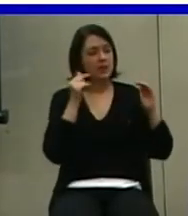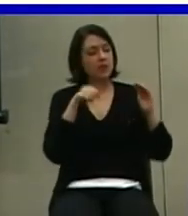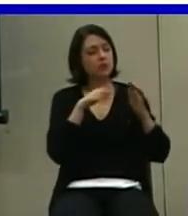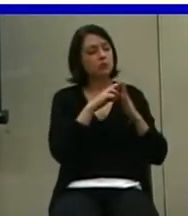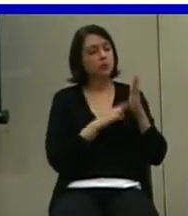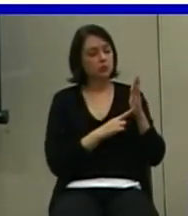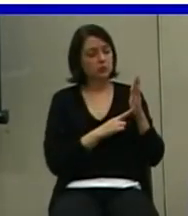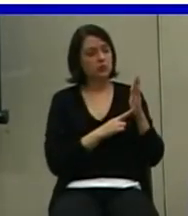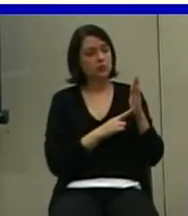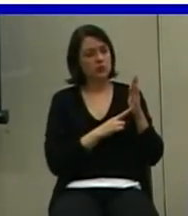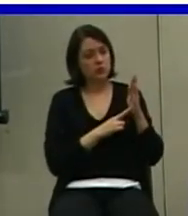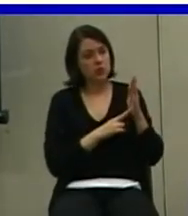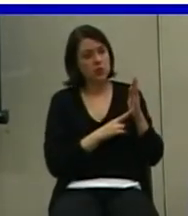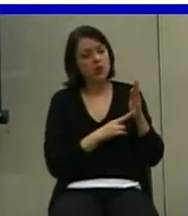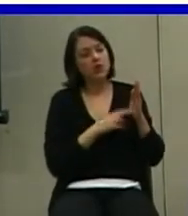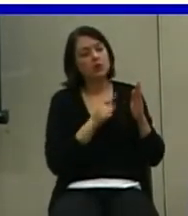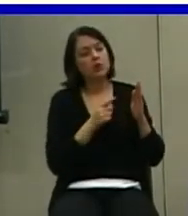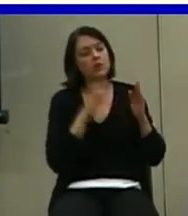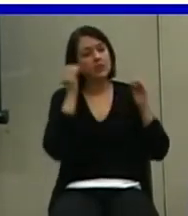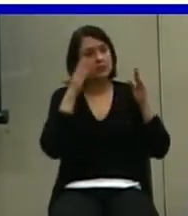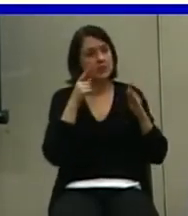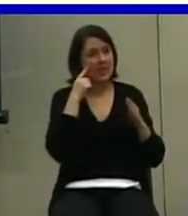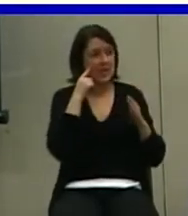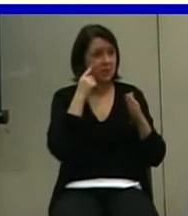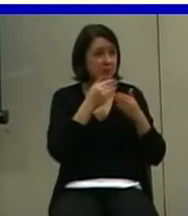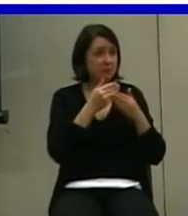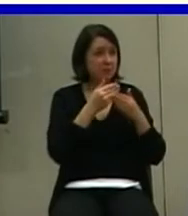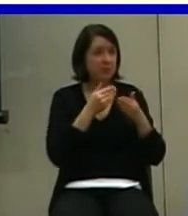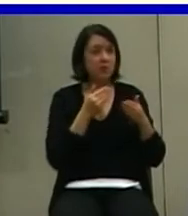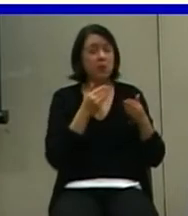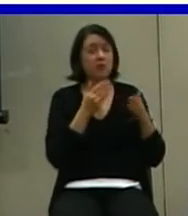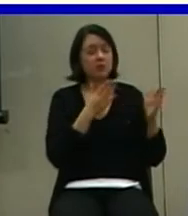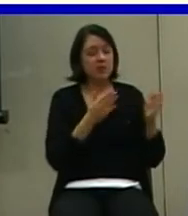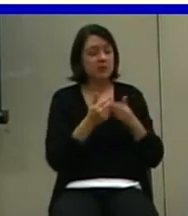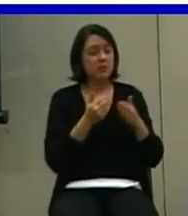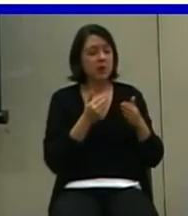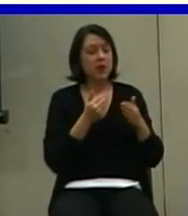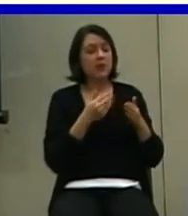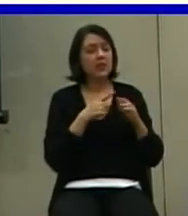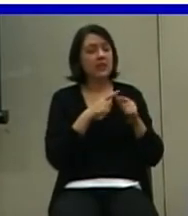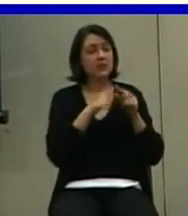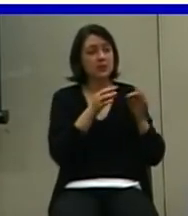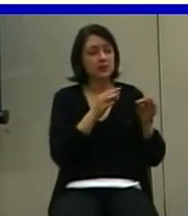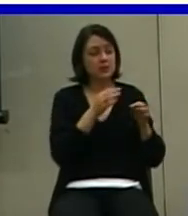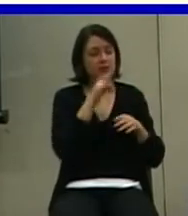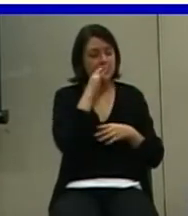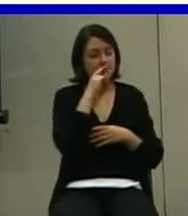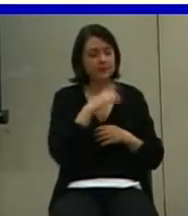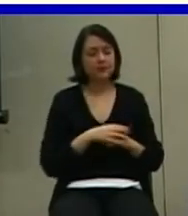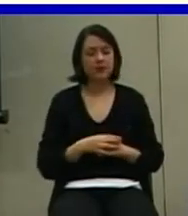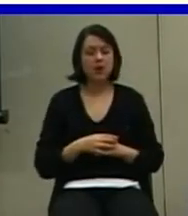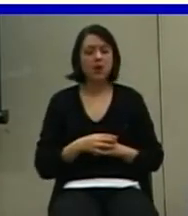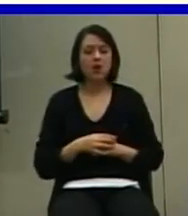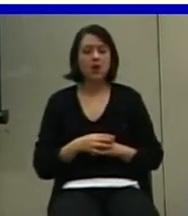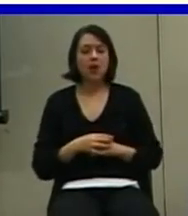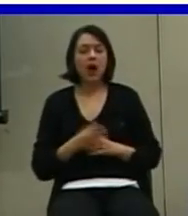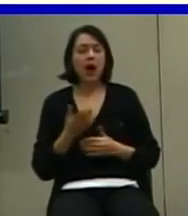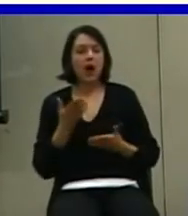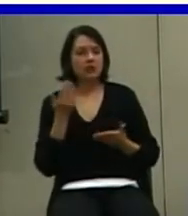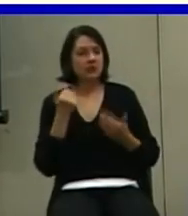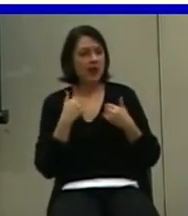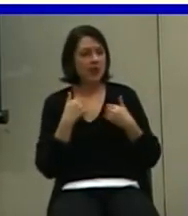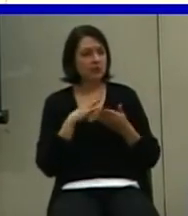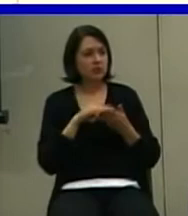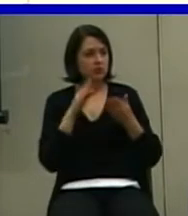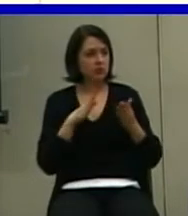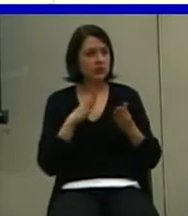are. So they think it out ahead of time, plan it out ahead of time, and tell the kids. When I used to have student teachers that I